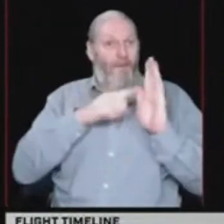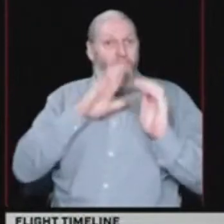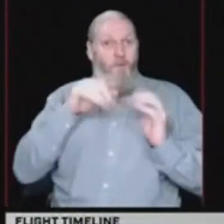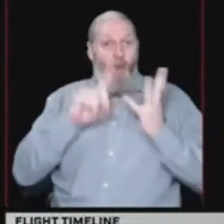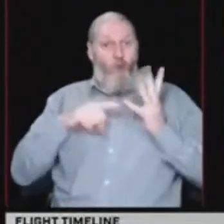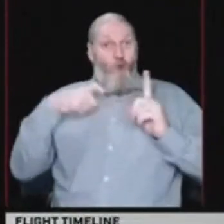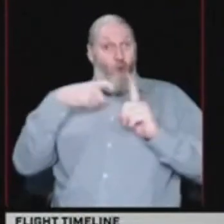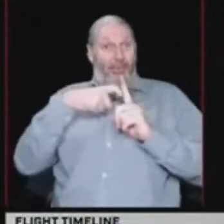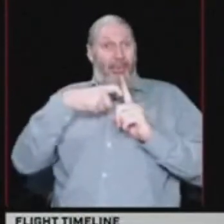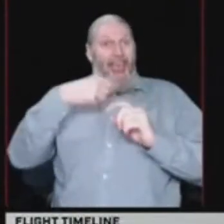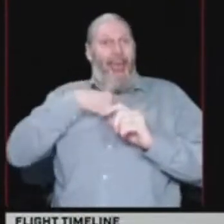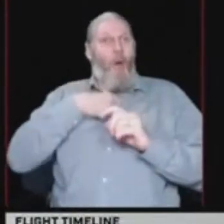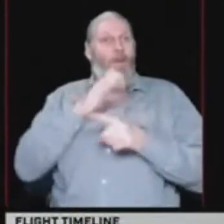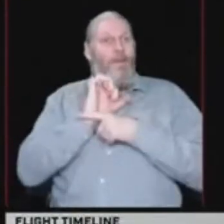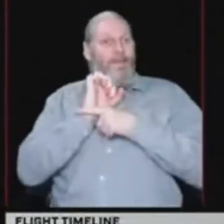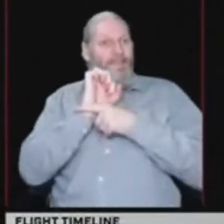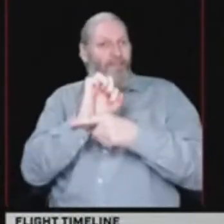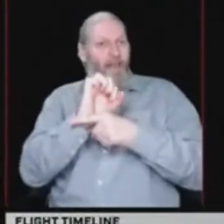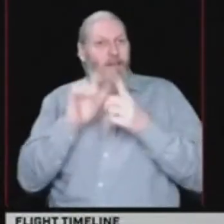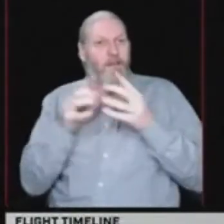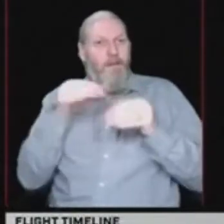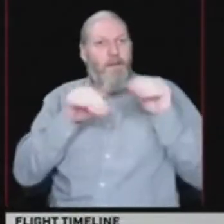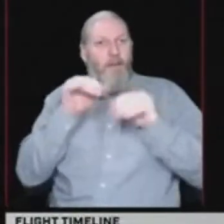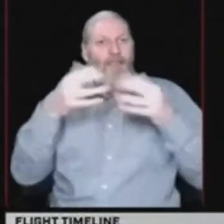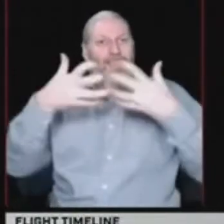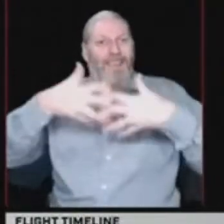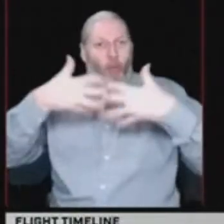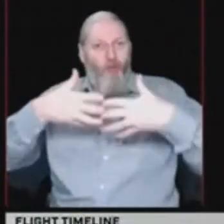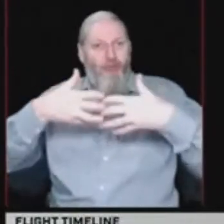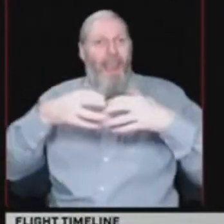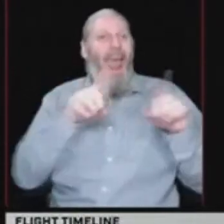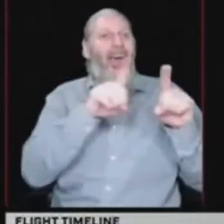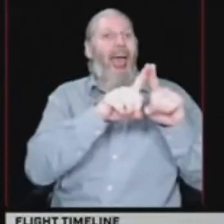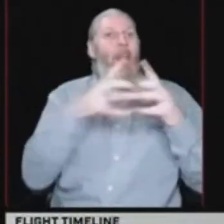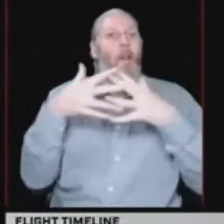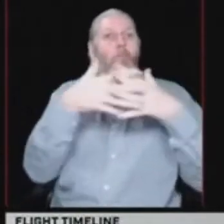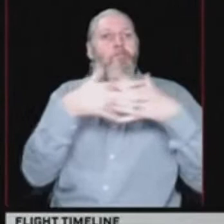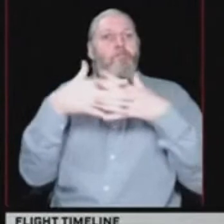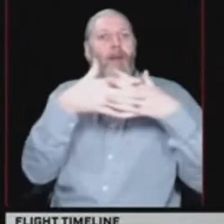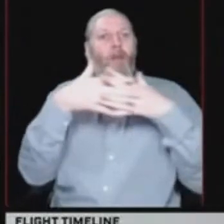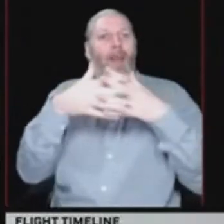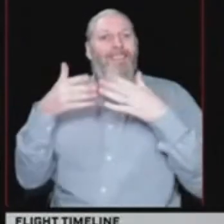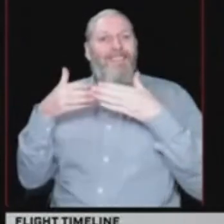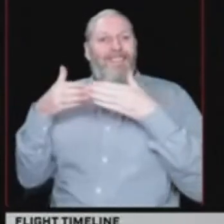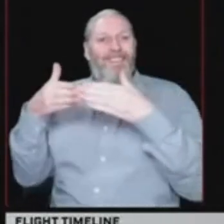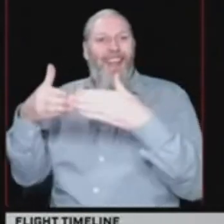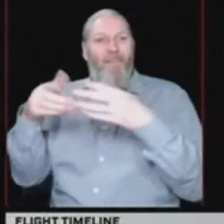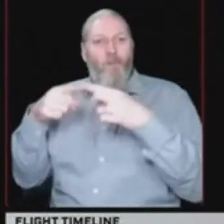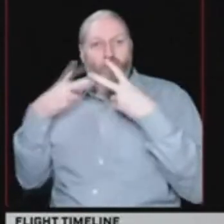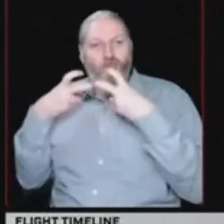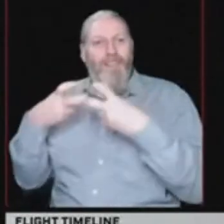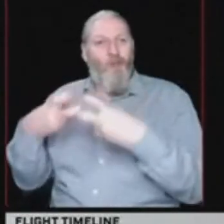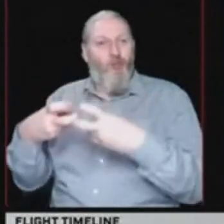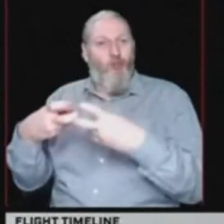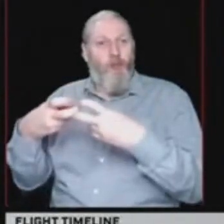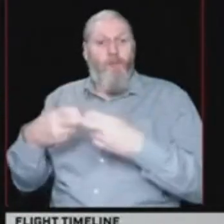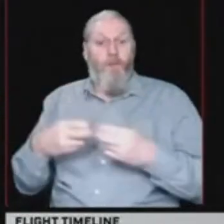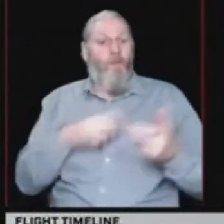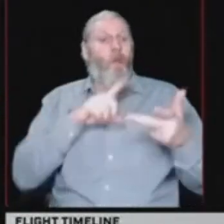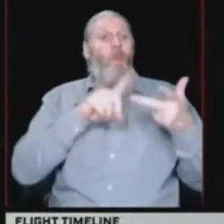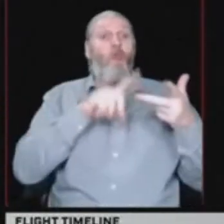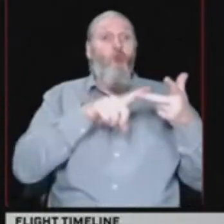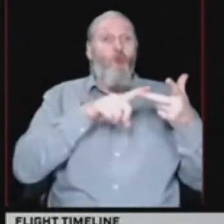and Technology Laboratory and the US Naval Research Laboratory. Third one there is Dover, which is developed by